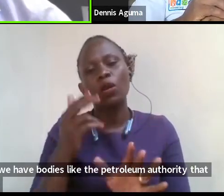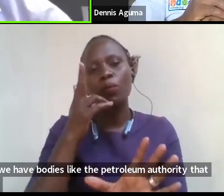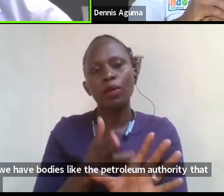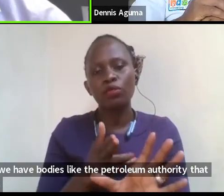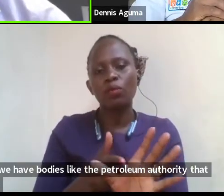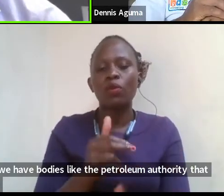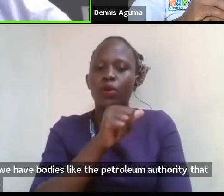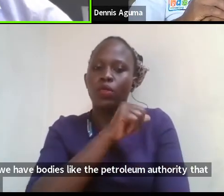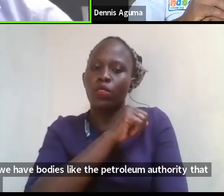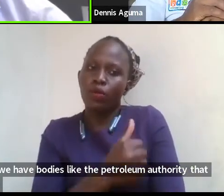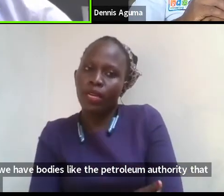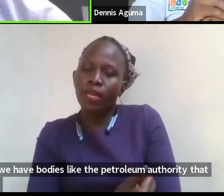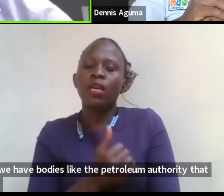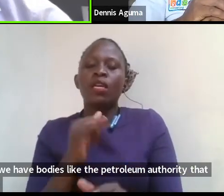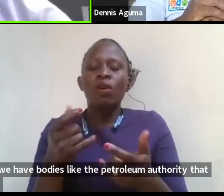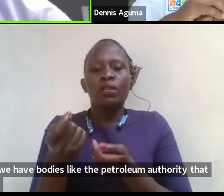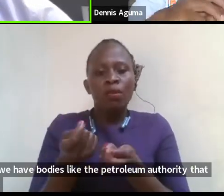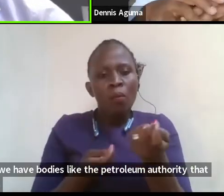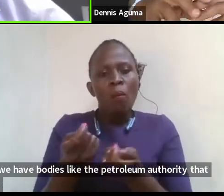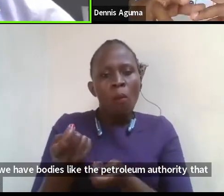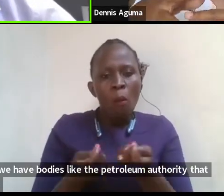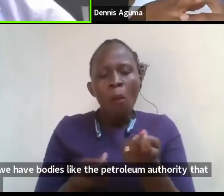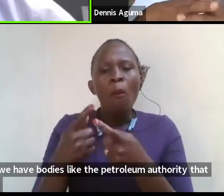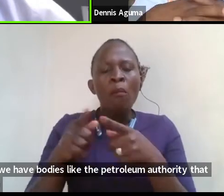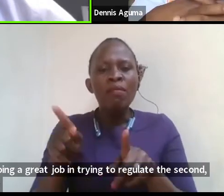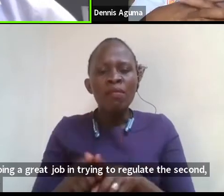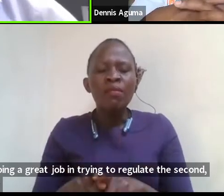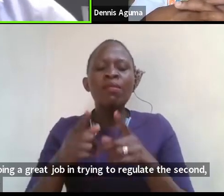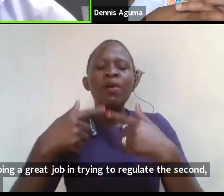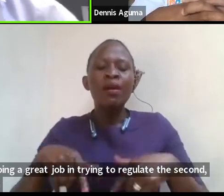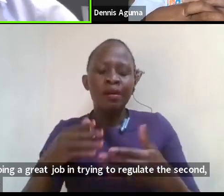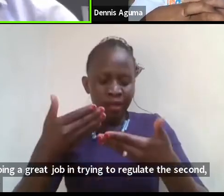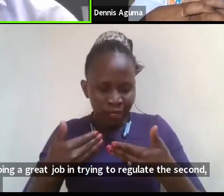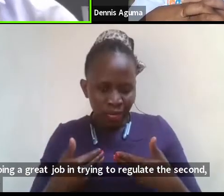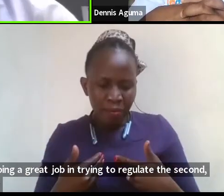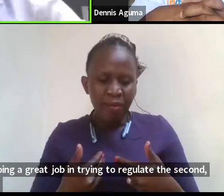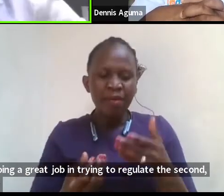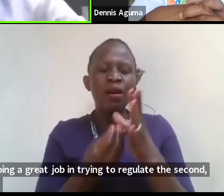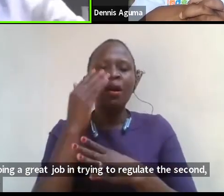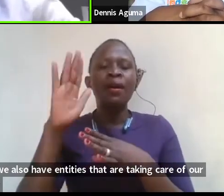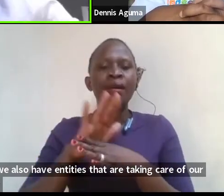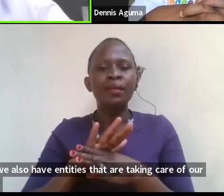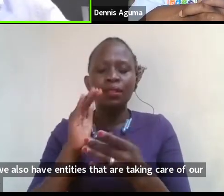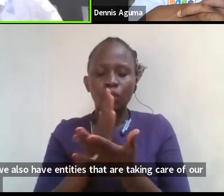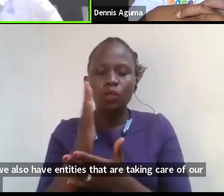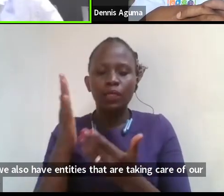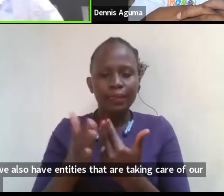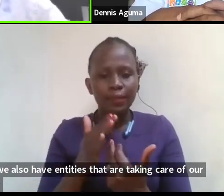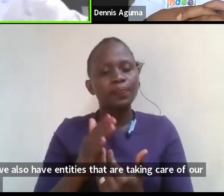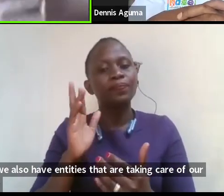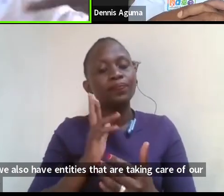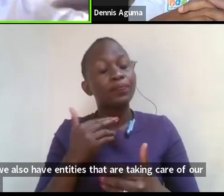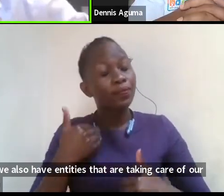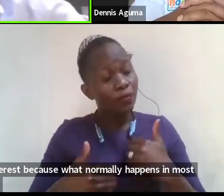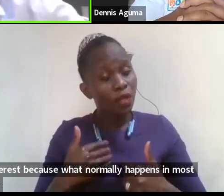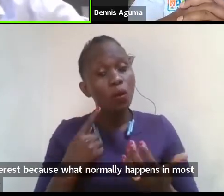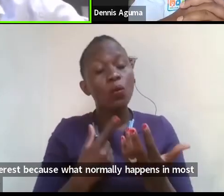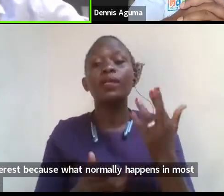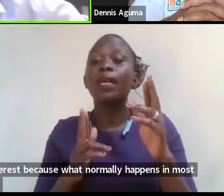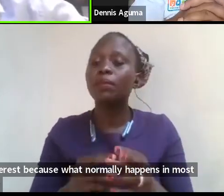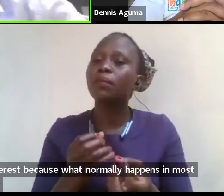to regulate the sector, but we also have entities that are taking care of our interests, because what normally happens in most countries is you'll find